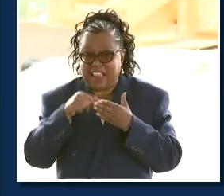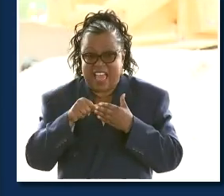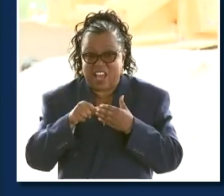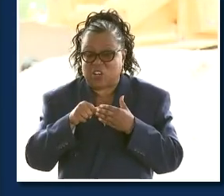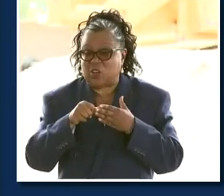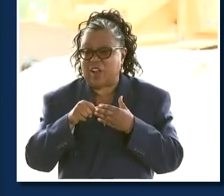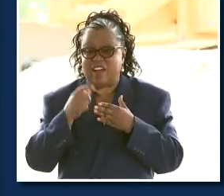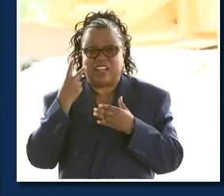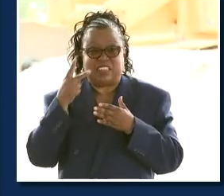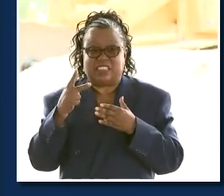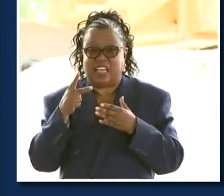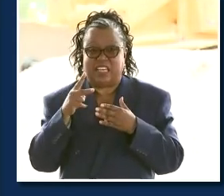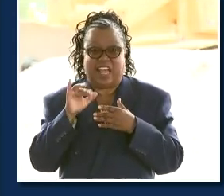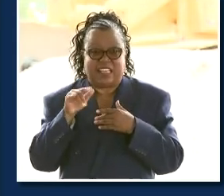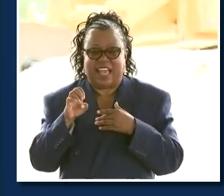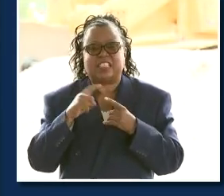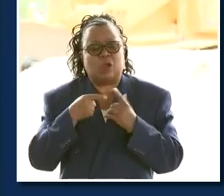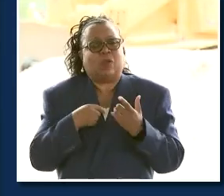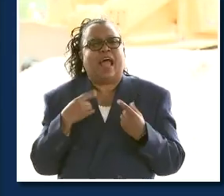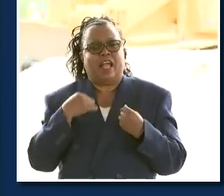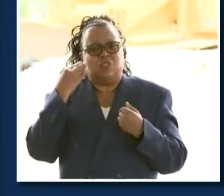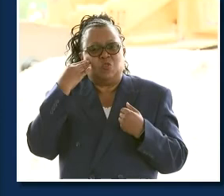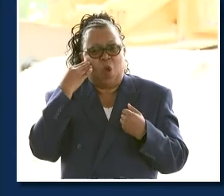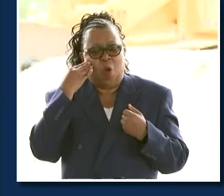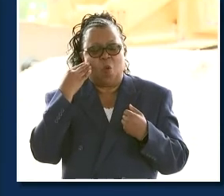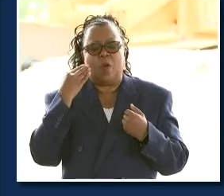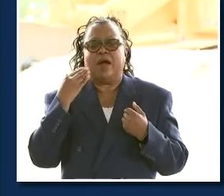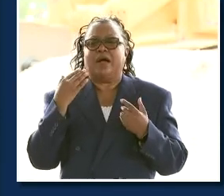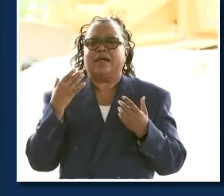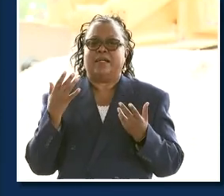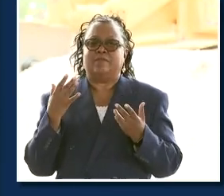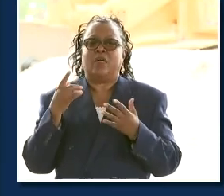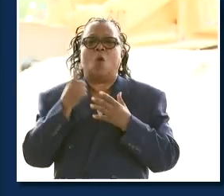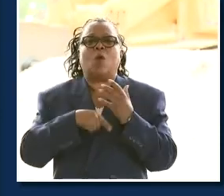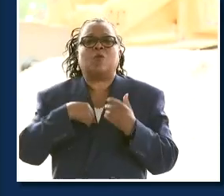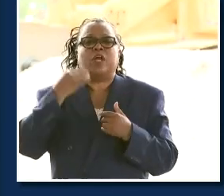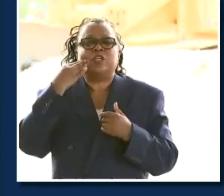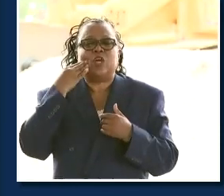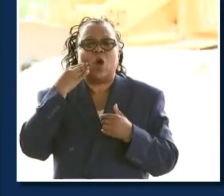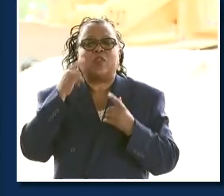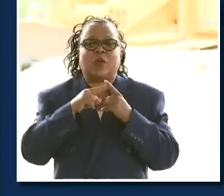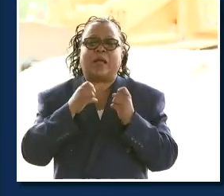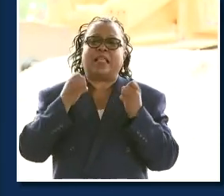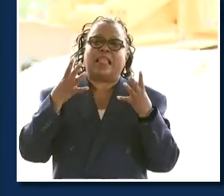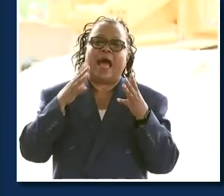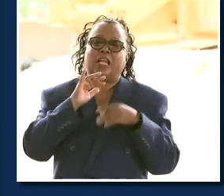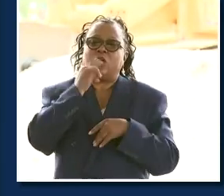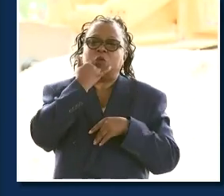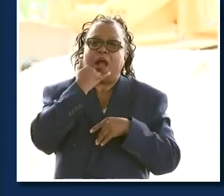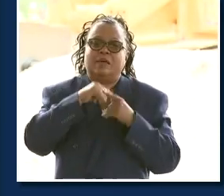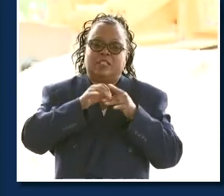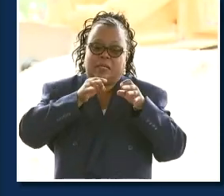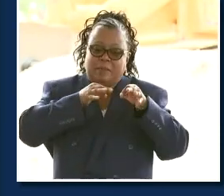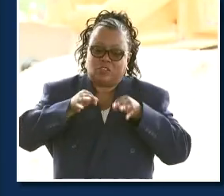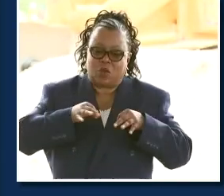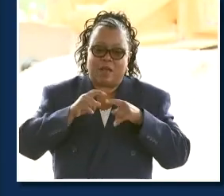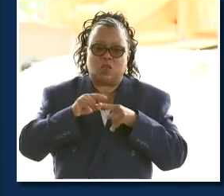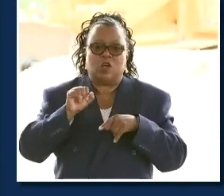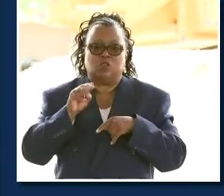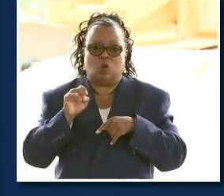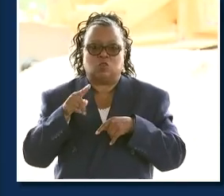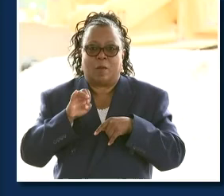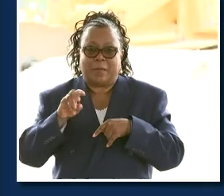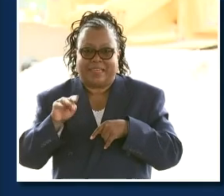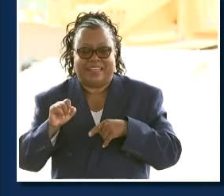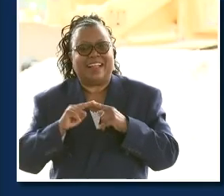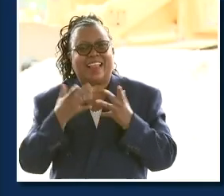seen a case, but here's what I do know. What we know is that there are a lot of crimes that are being described on social media.